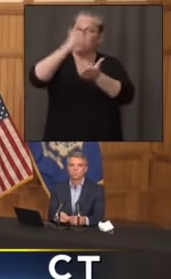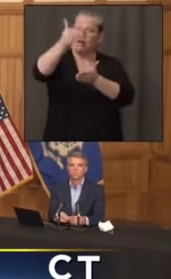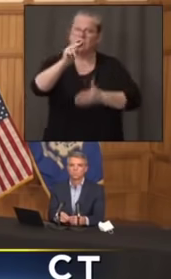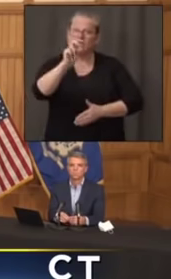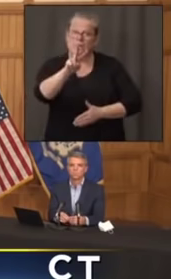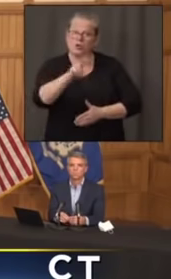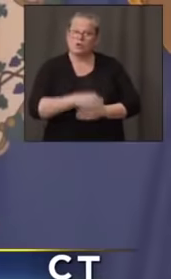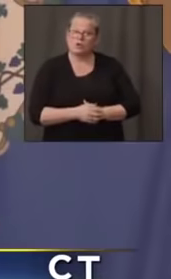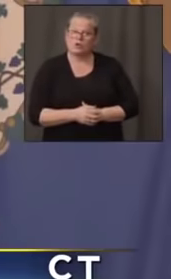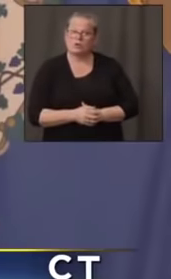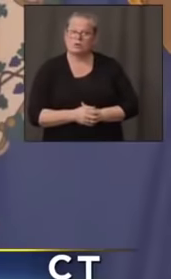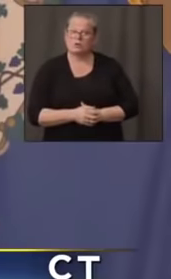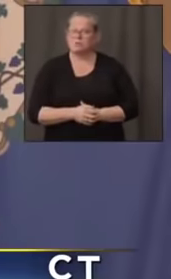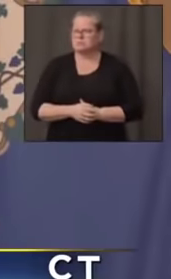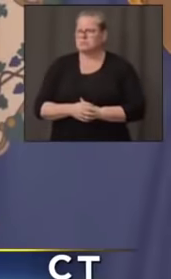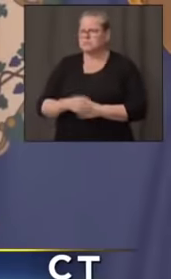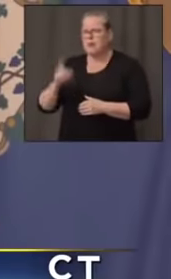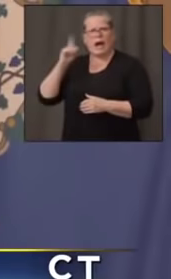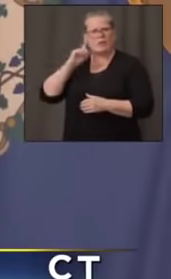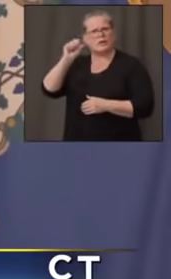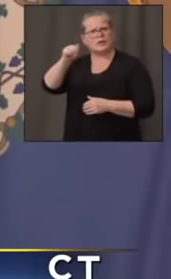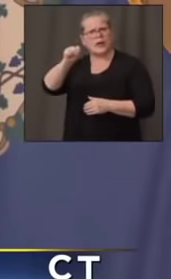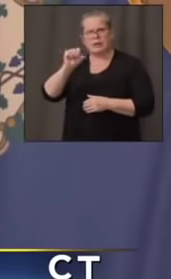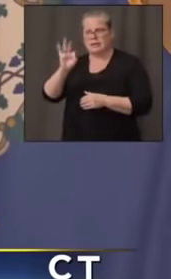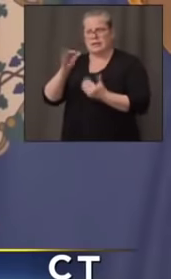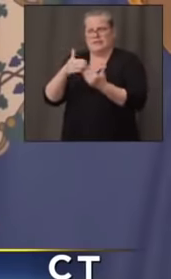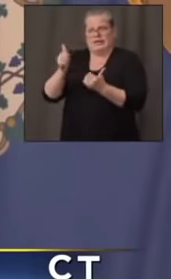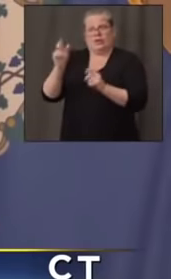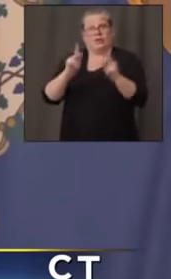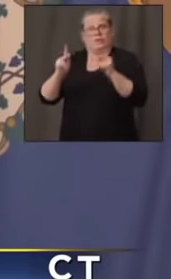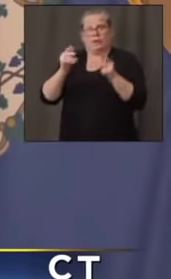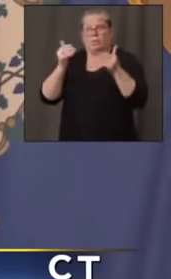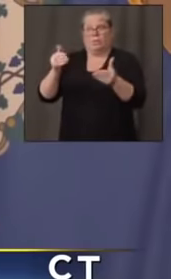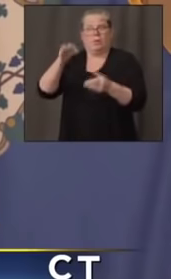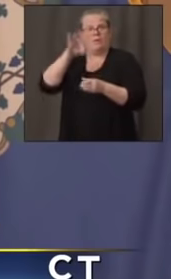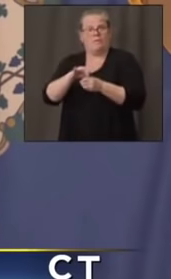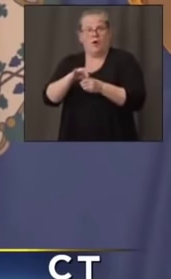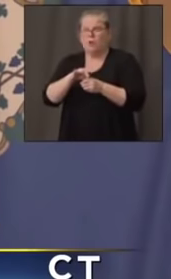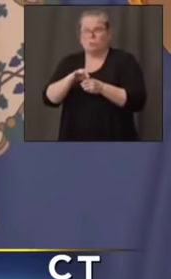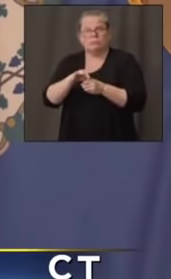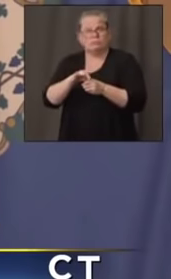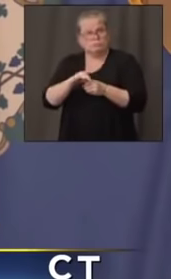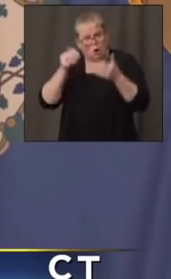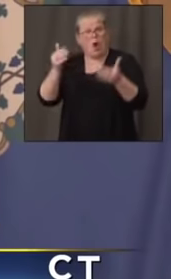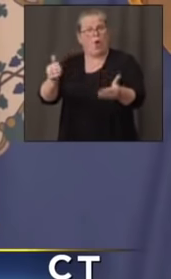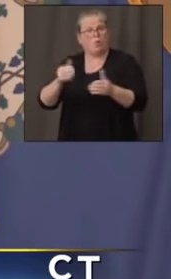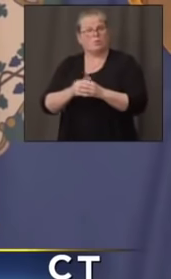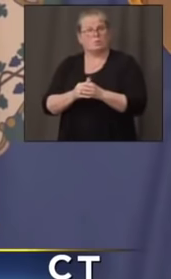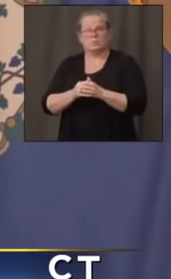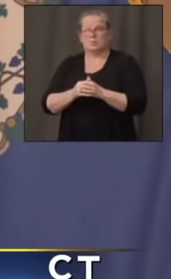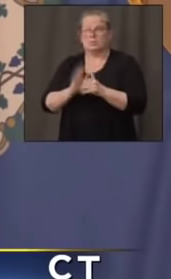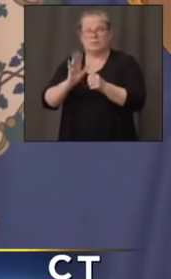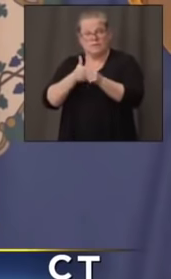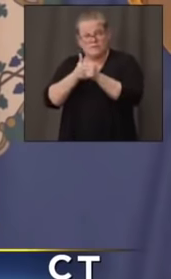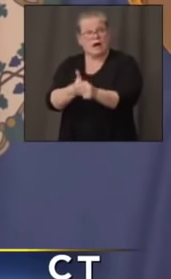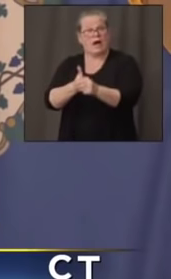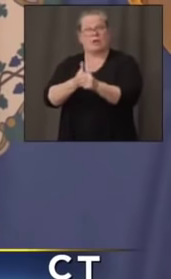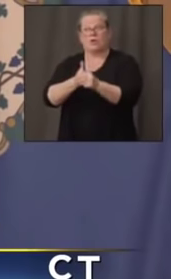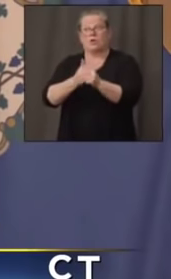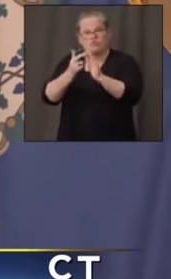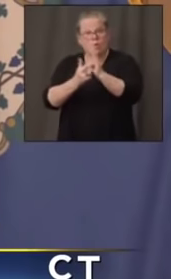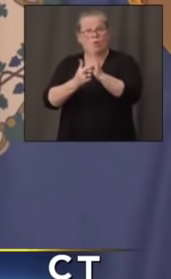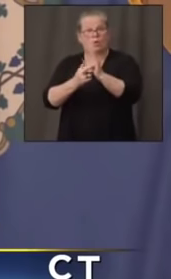it makes it easier for people to vote, and I think we can do that with real integrity, I think it makes a fair amount of sense.